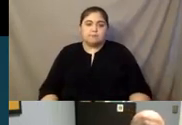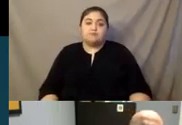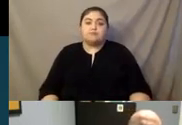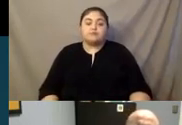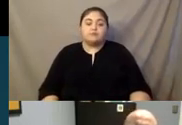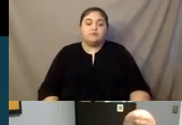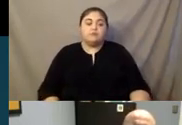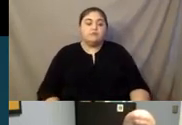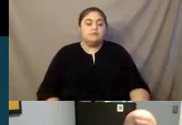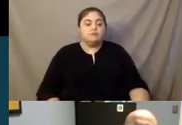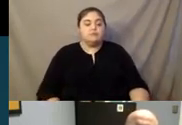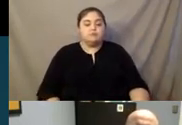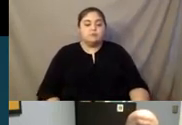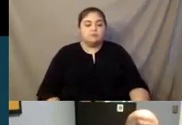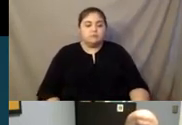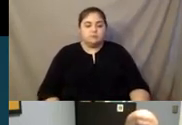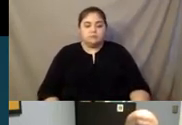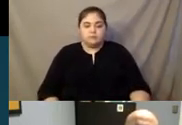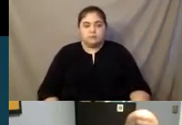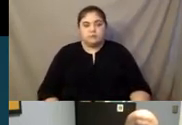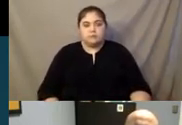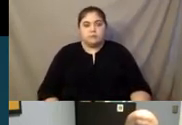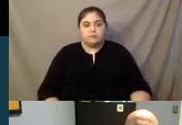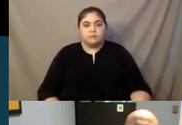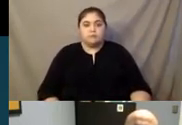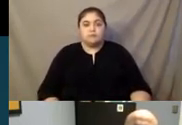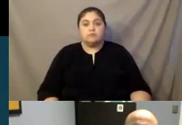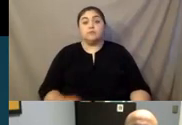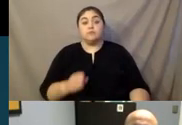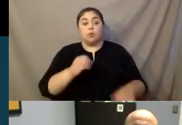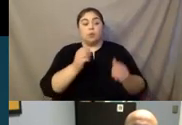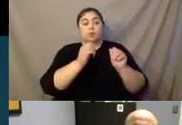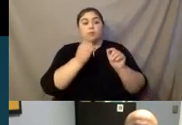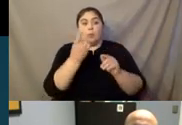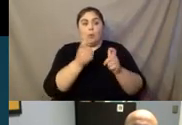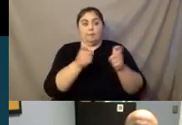So one of the biggest things that we deal with elder abuse too